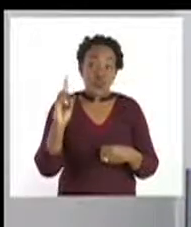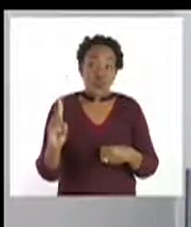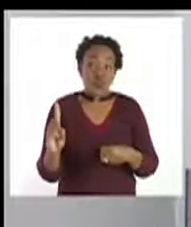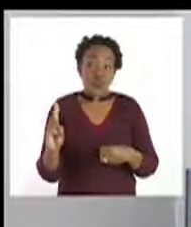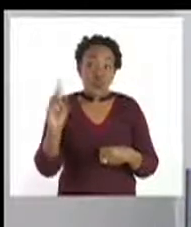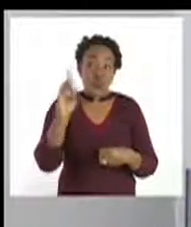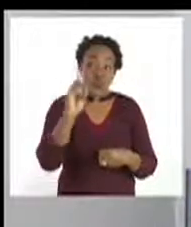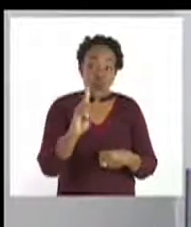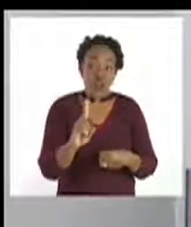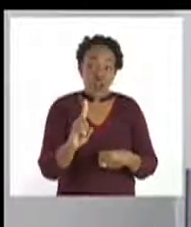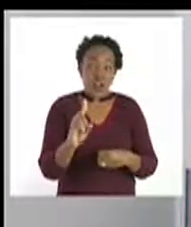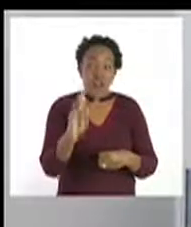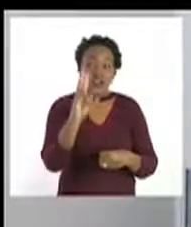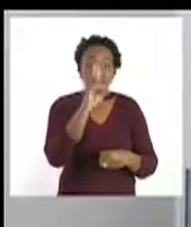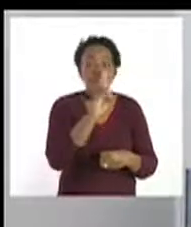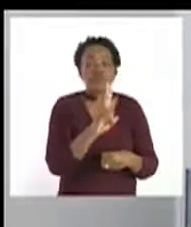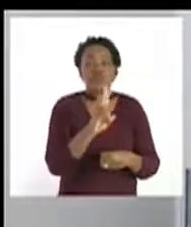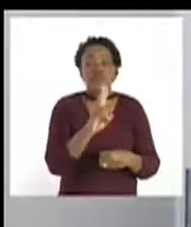So